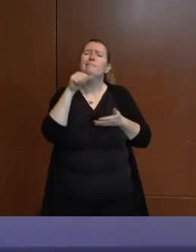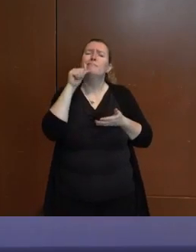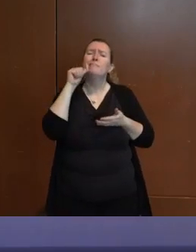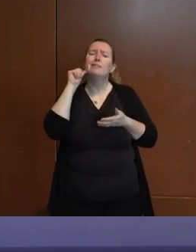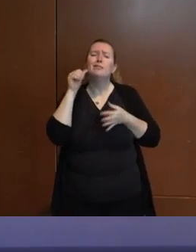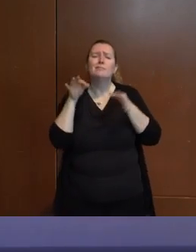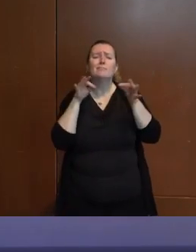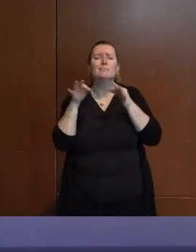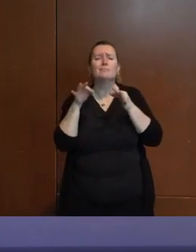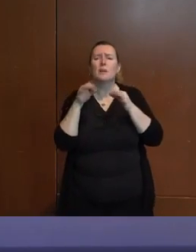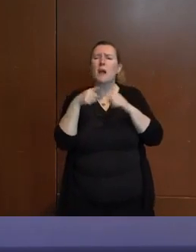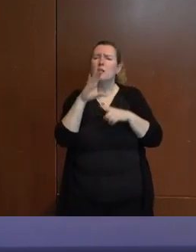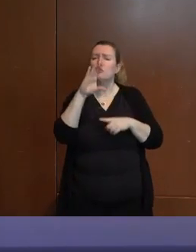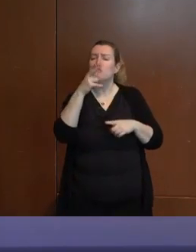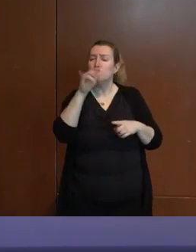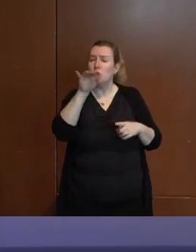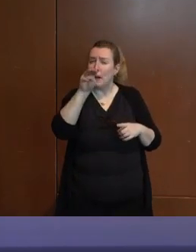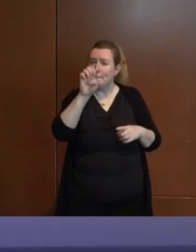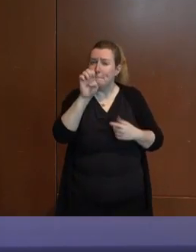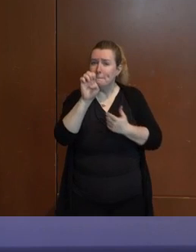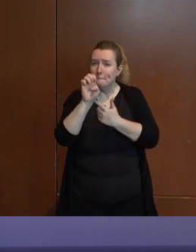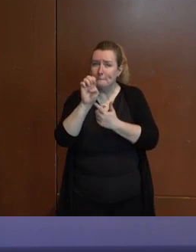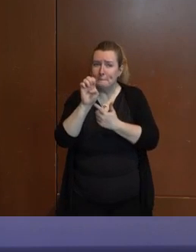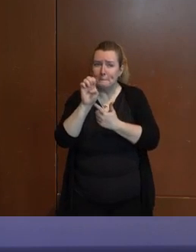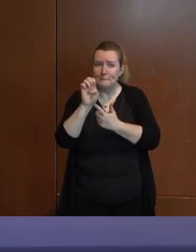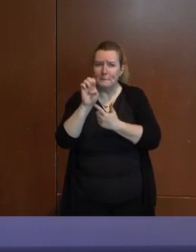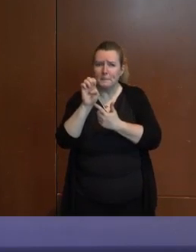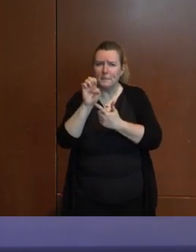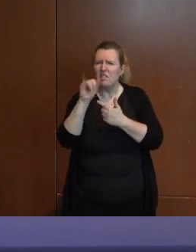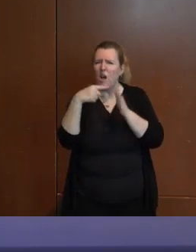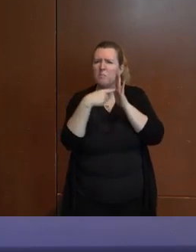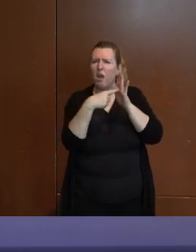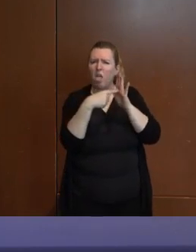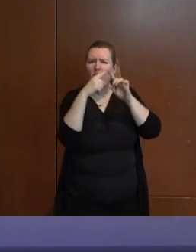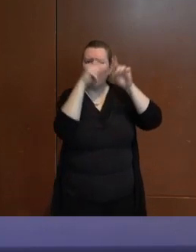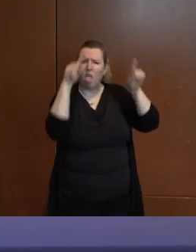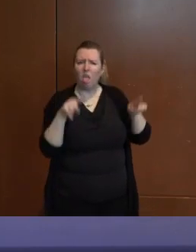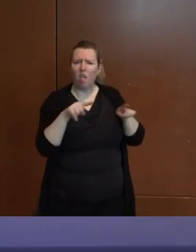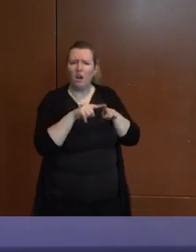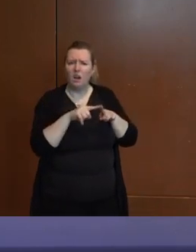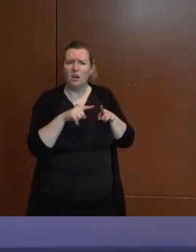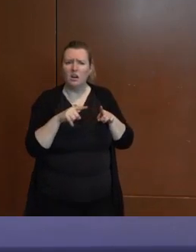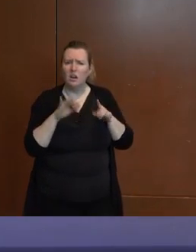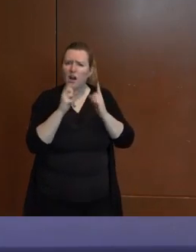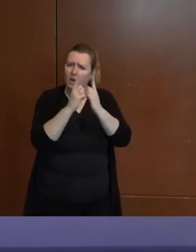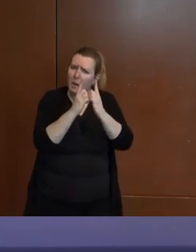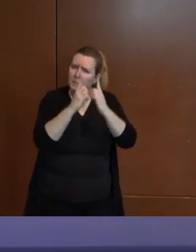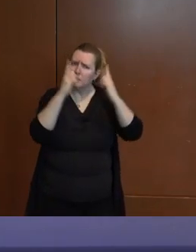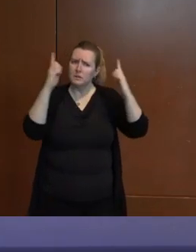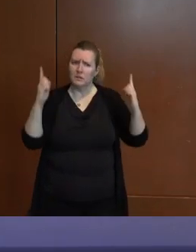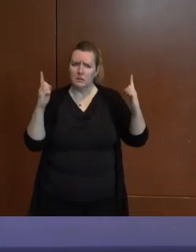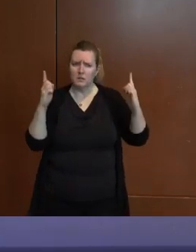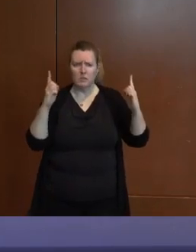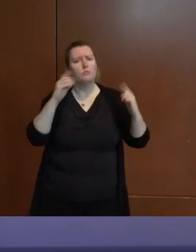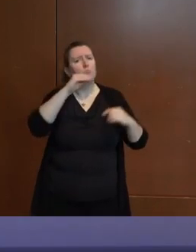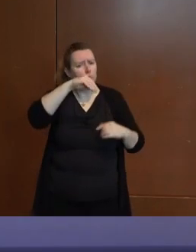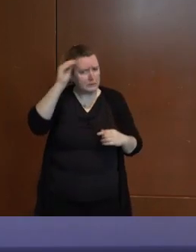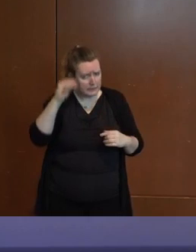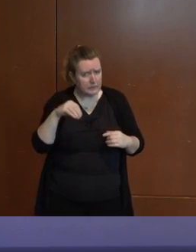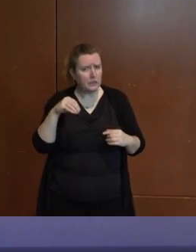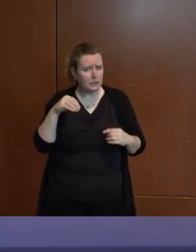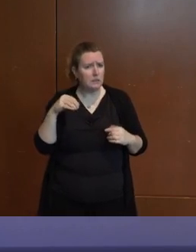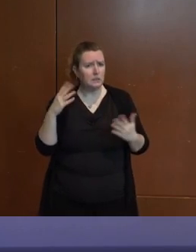uses a social distancing percentage as one of its factors. What is the percentage that you're using right now in your estimates